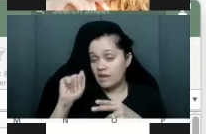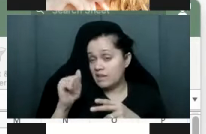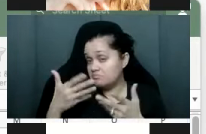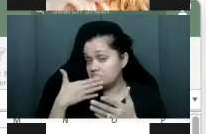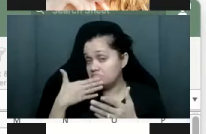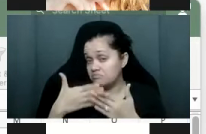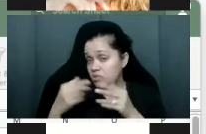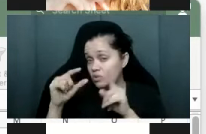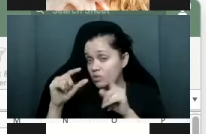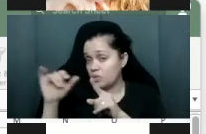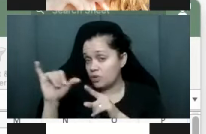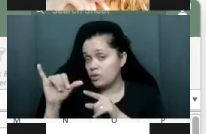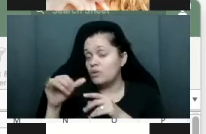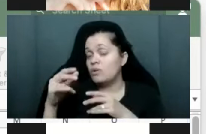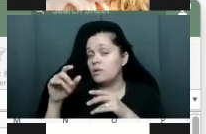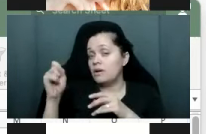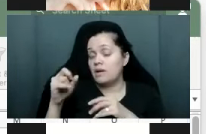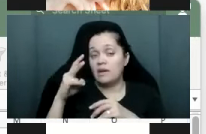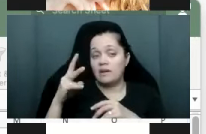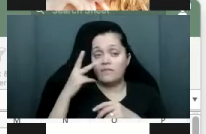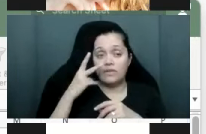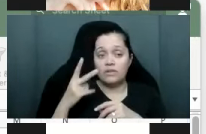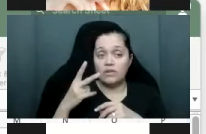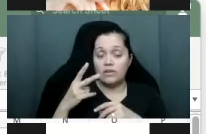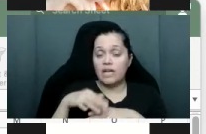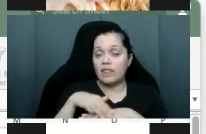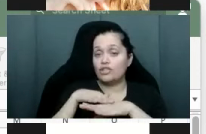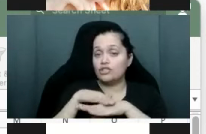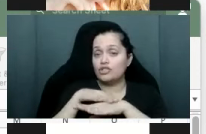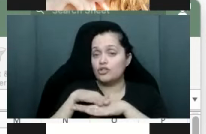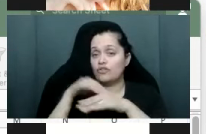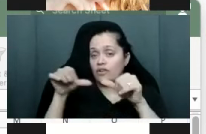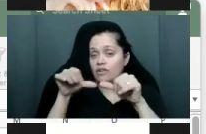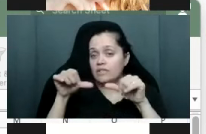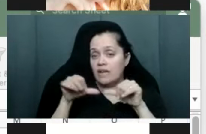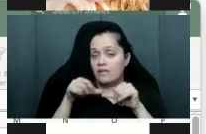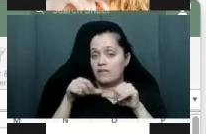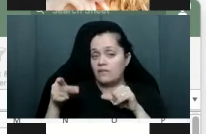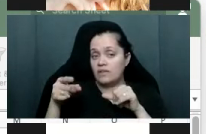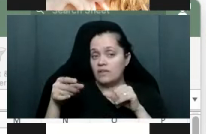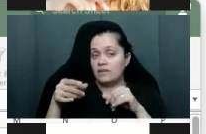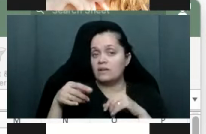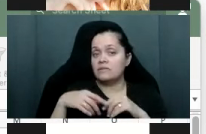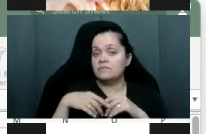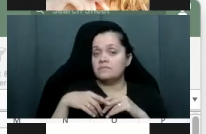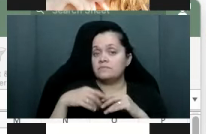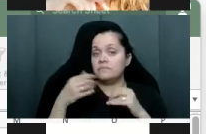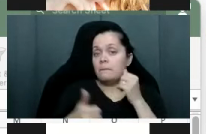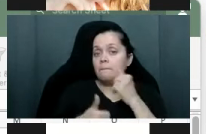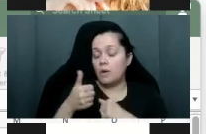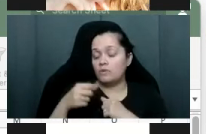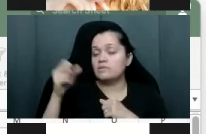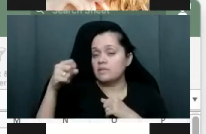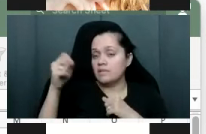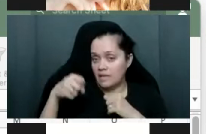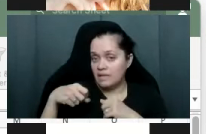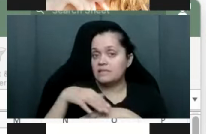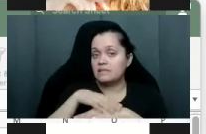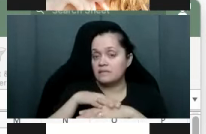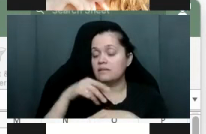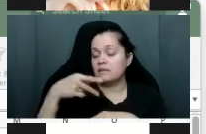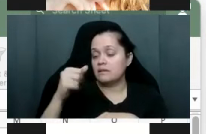also. In fact, if we looked at the surface area of this region, a majority of it would be the